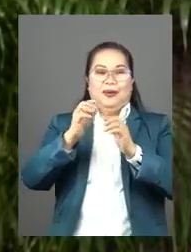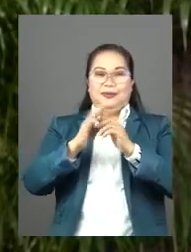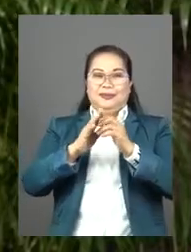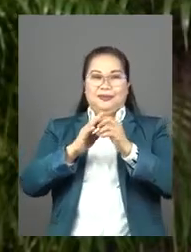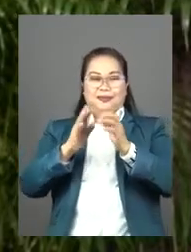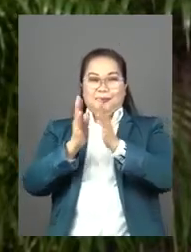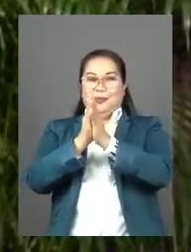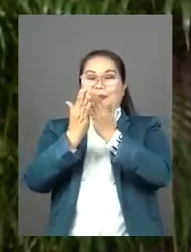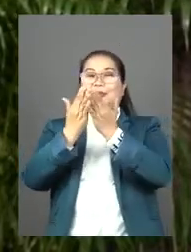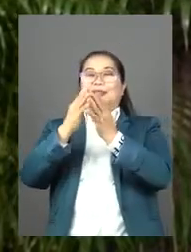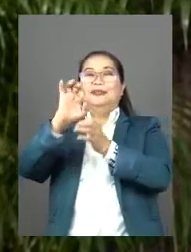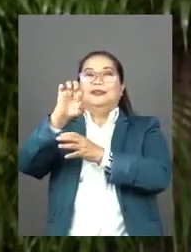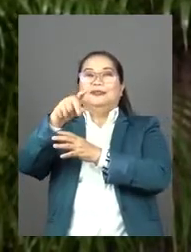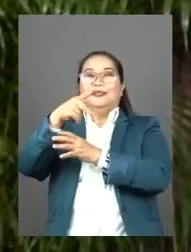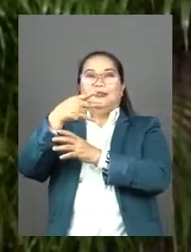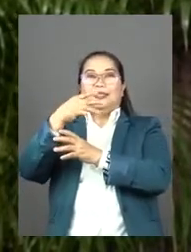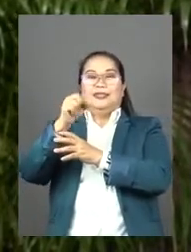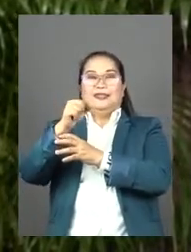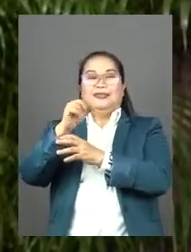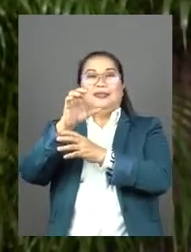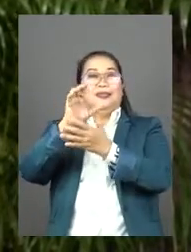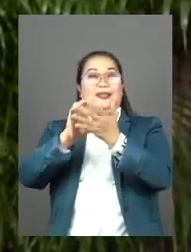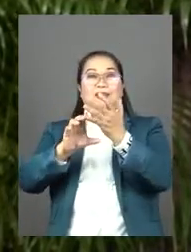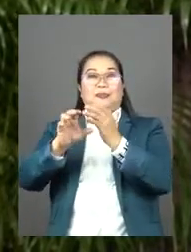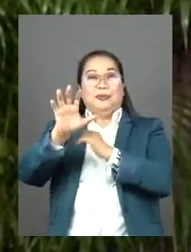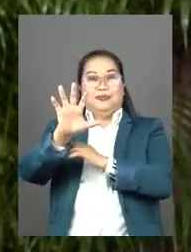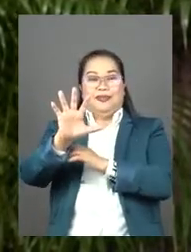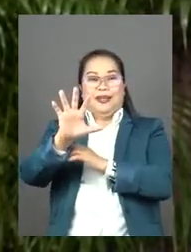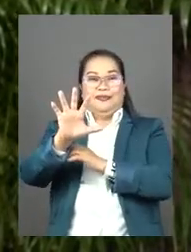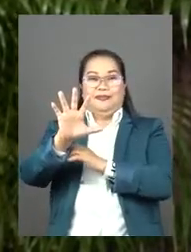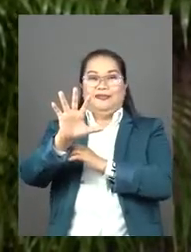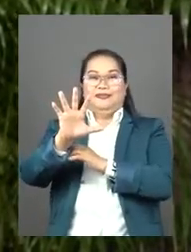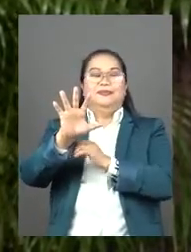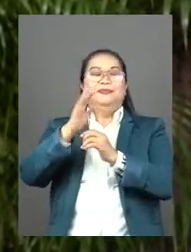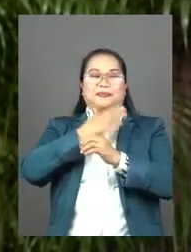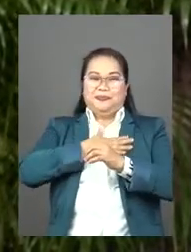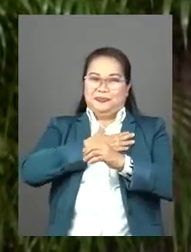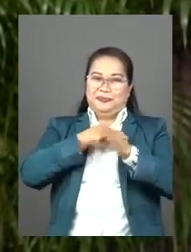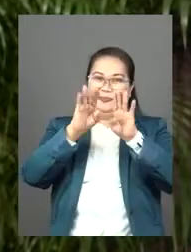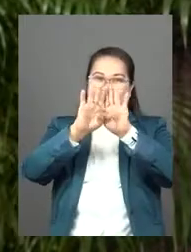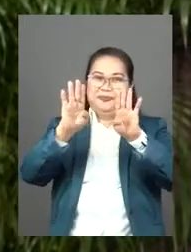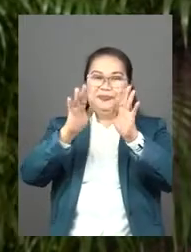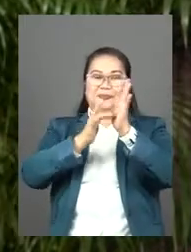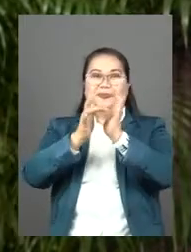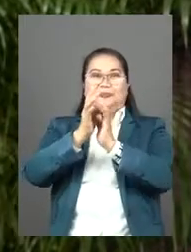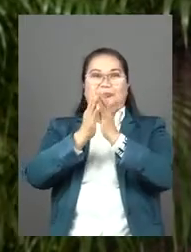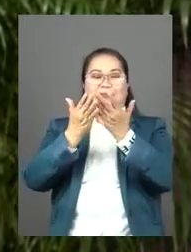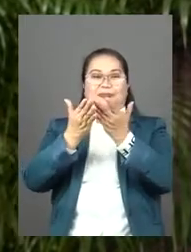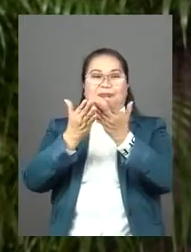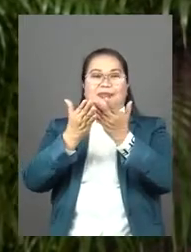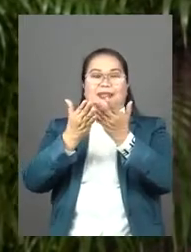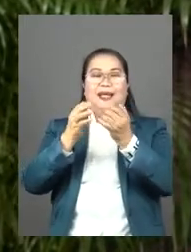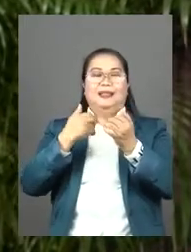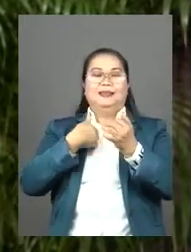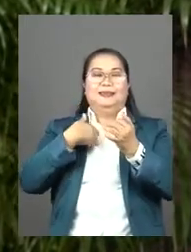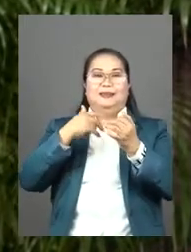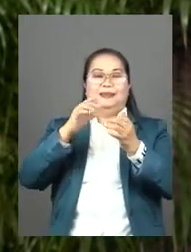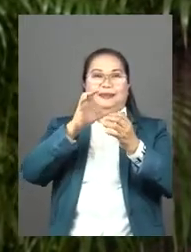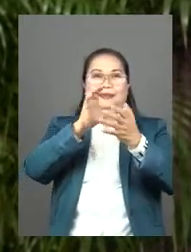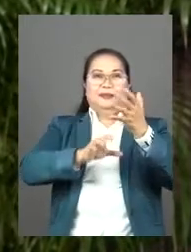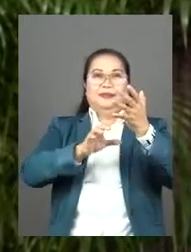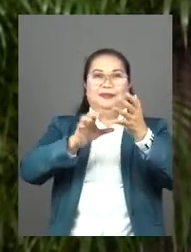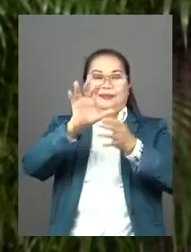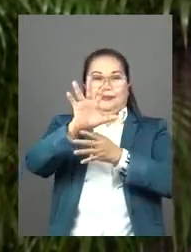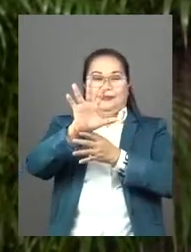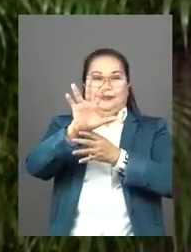of Ephesians, and we are still on chapter 5. Please open your Bibles to Ephesians chapter 5,